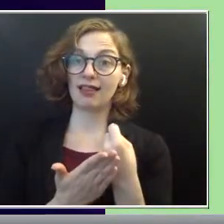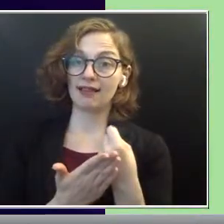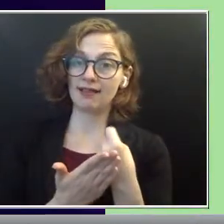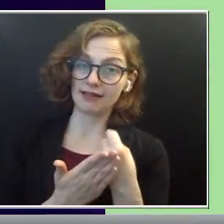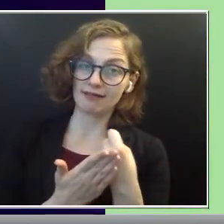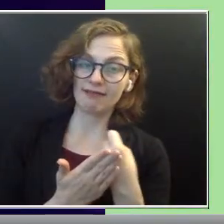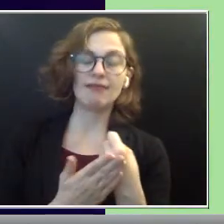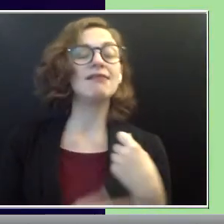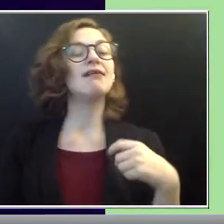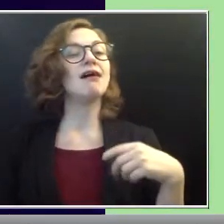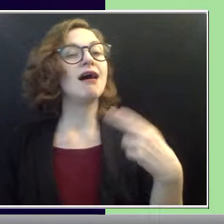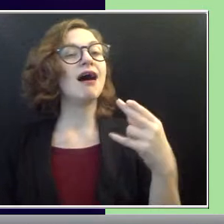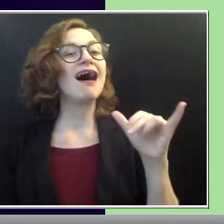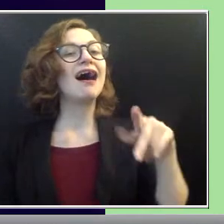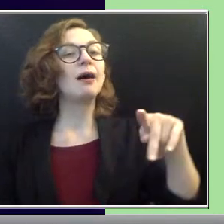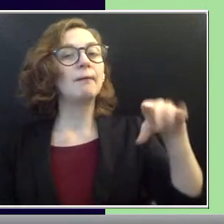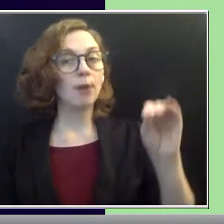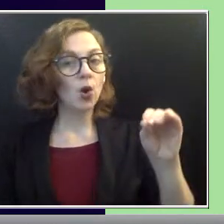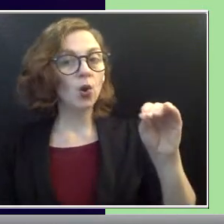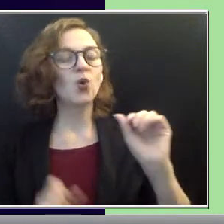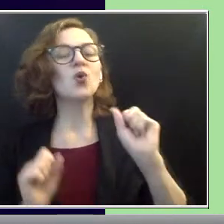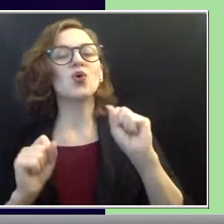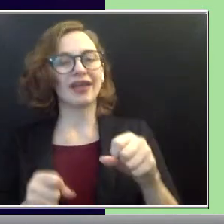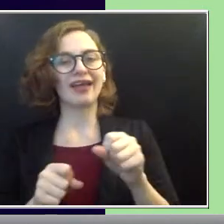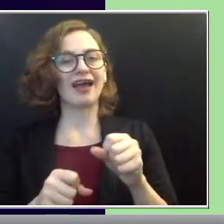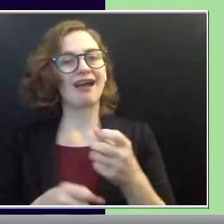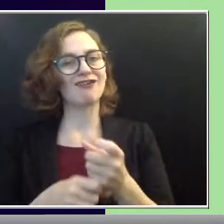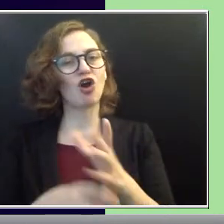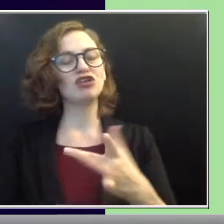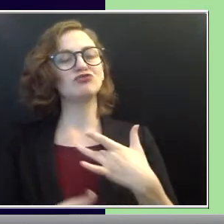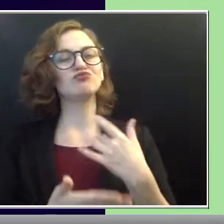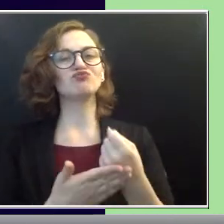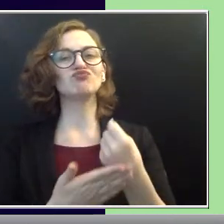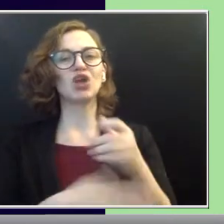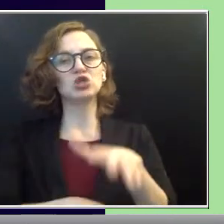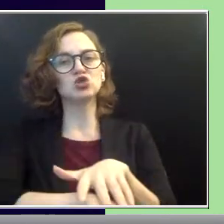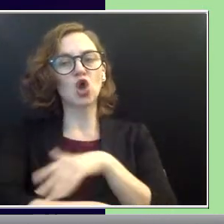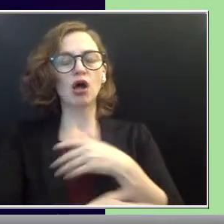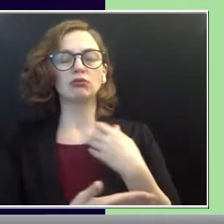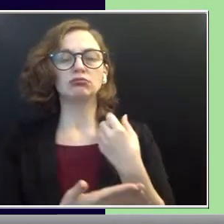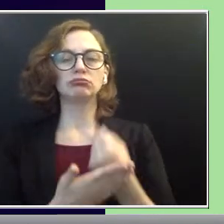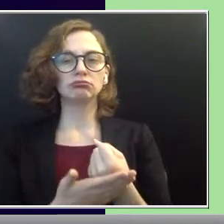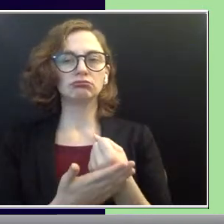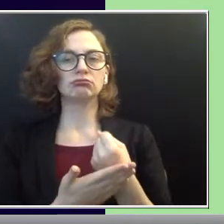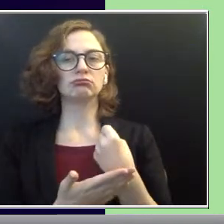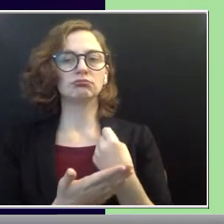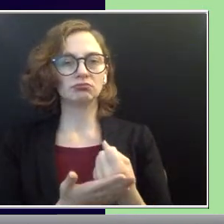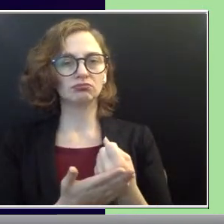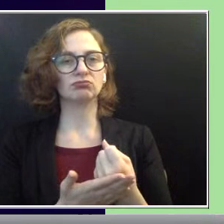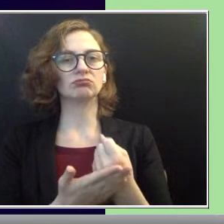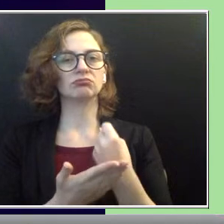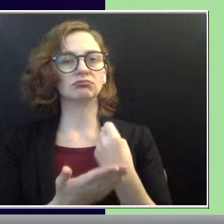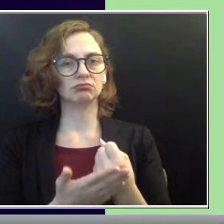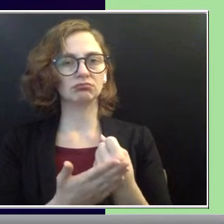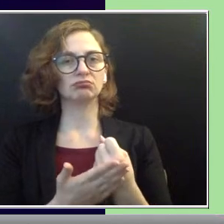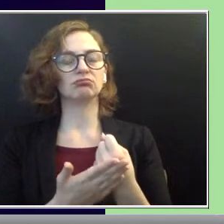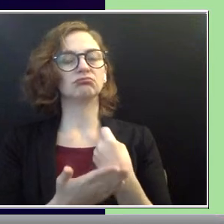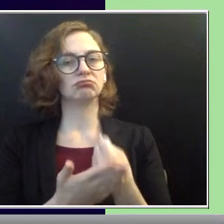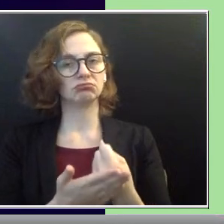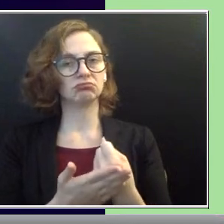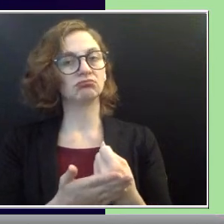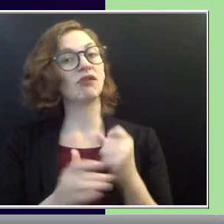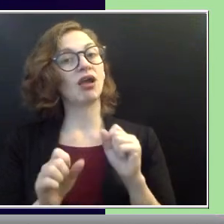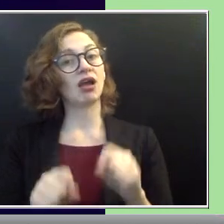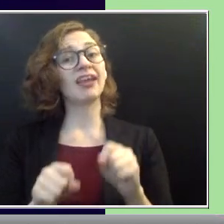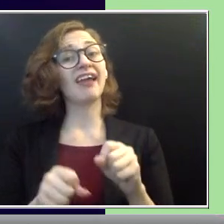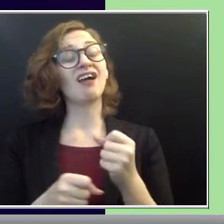can actually slow your heart rate down, and you can have an inappropriately low heart rate. It can actually cause your heart muscle to beat